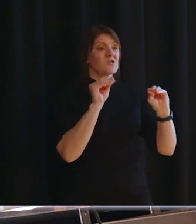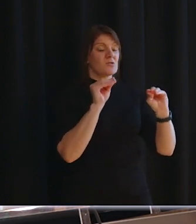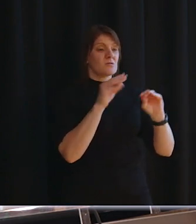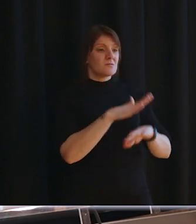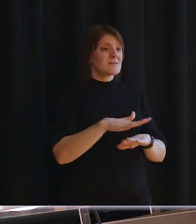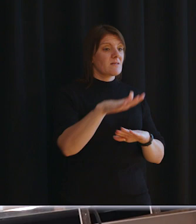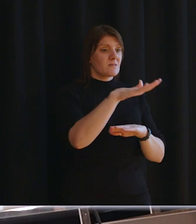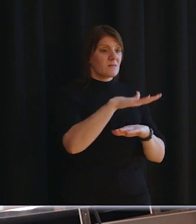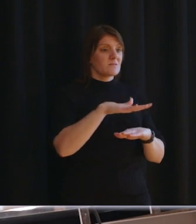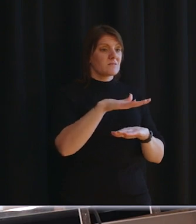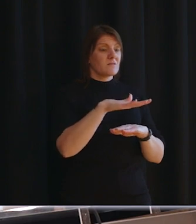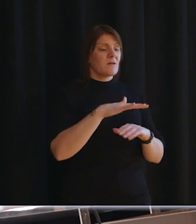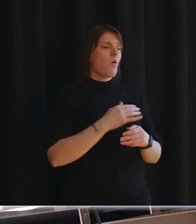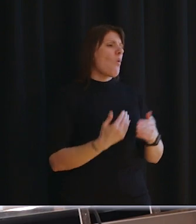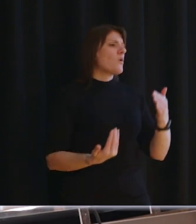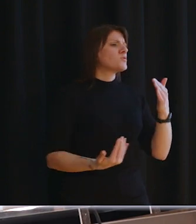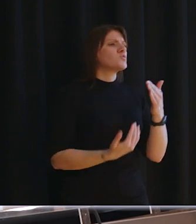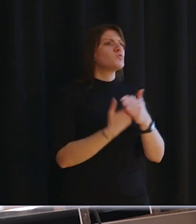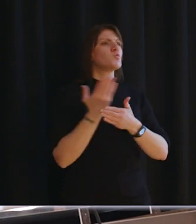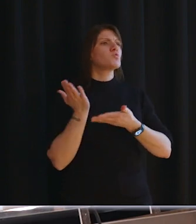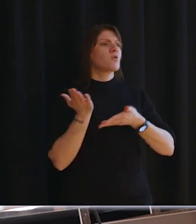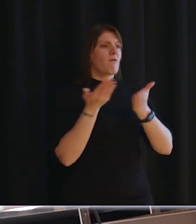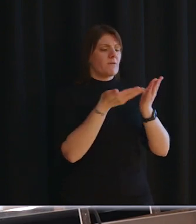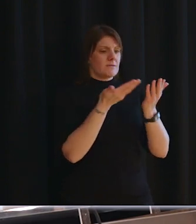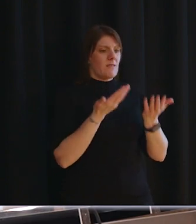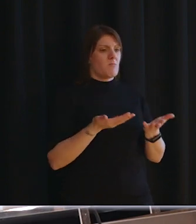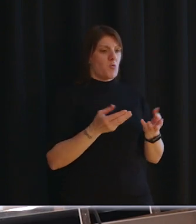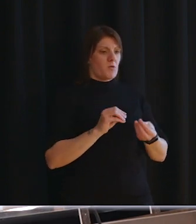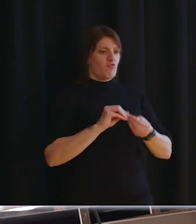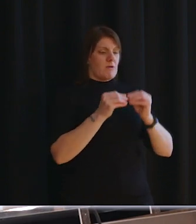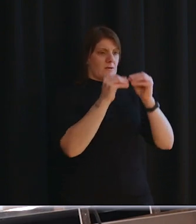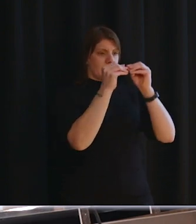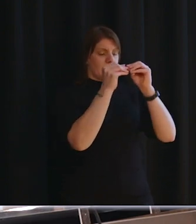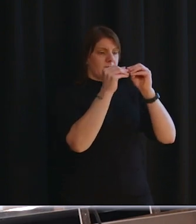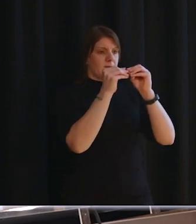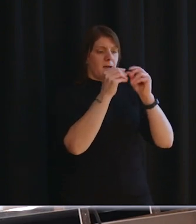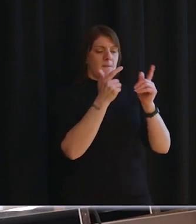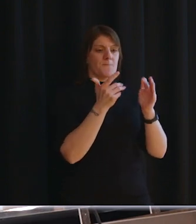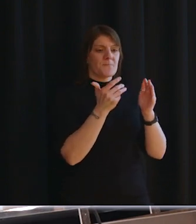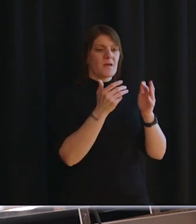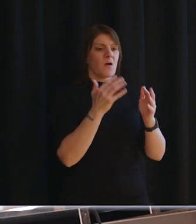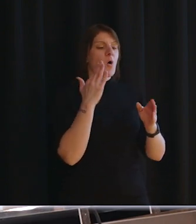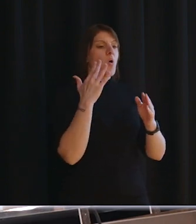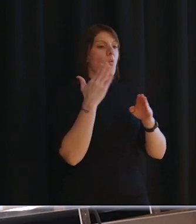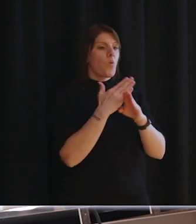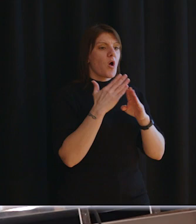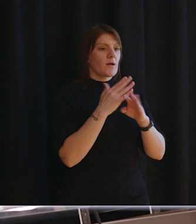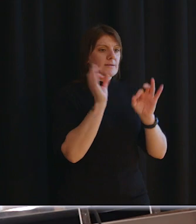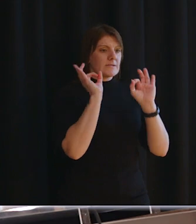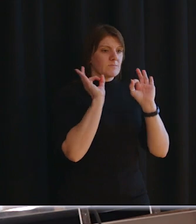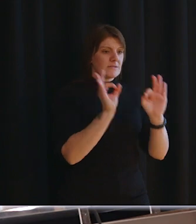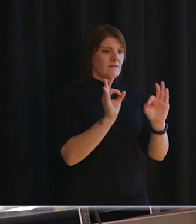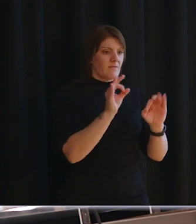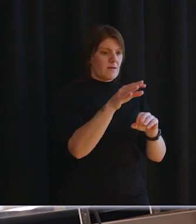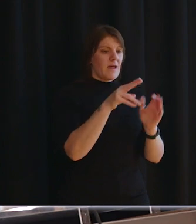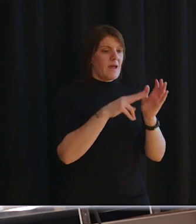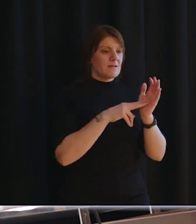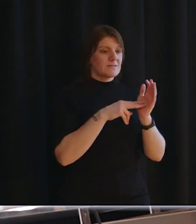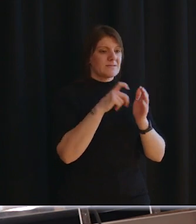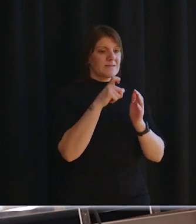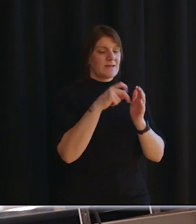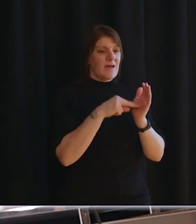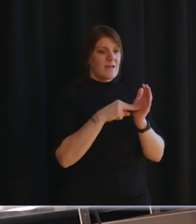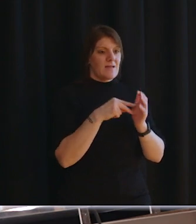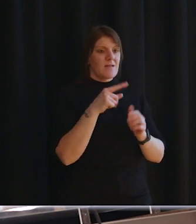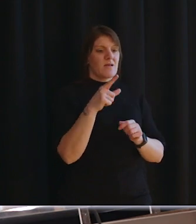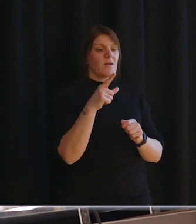settings. There's in fact a whole new service that's just being created, working specifically around SEN